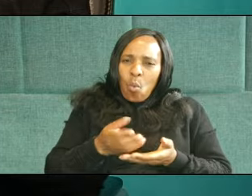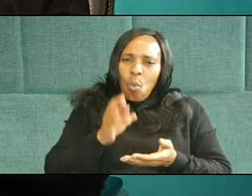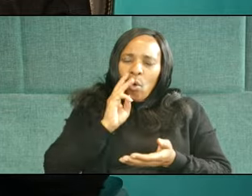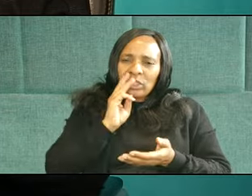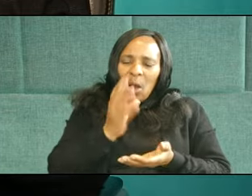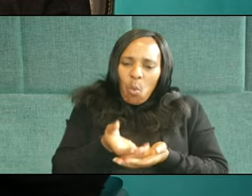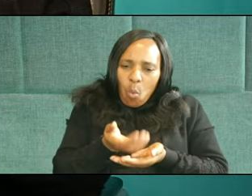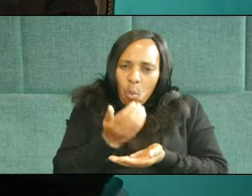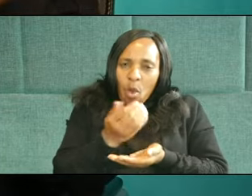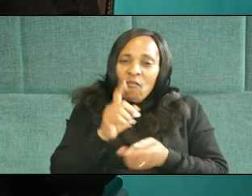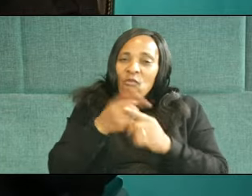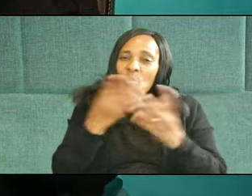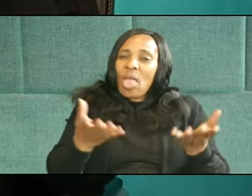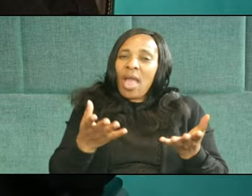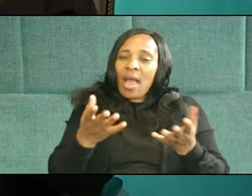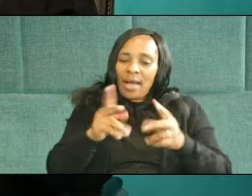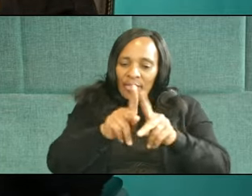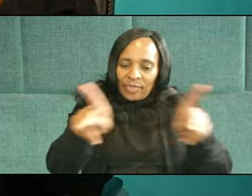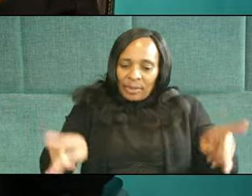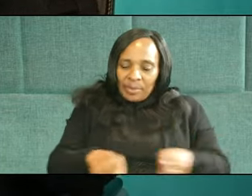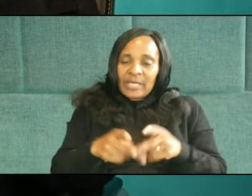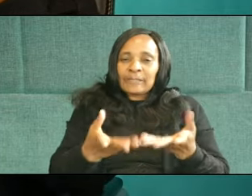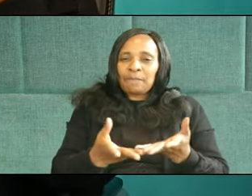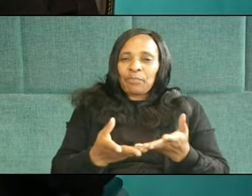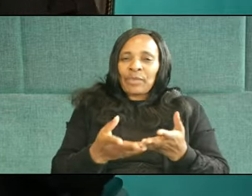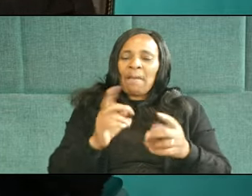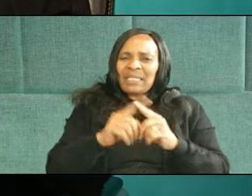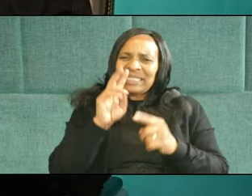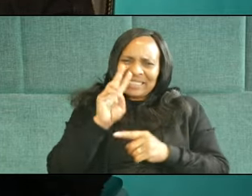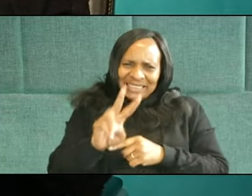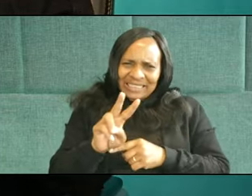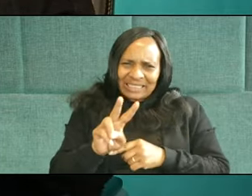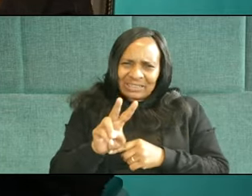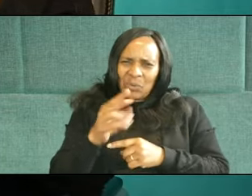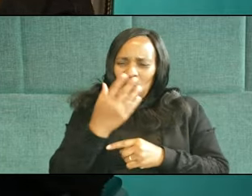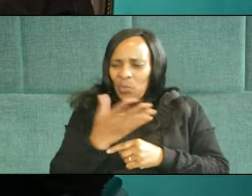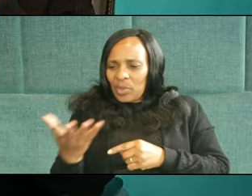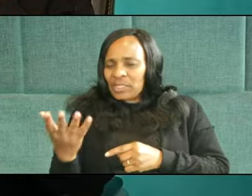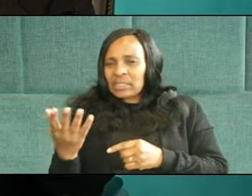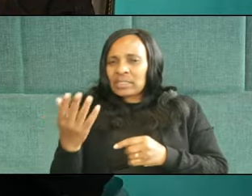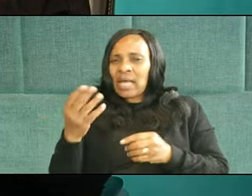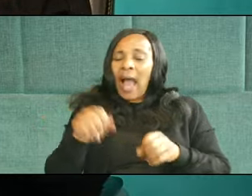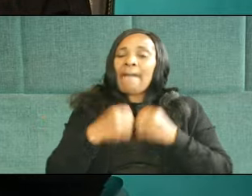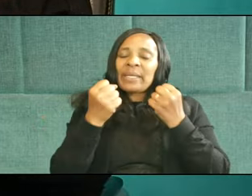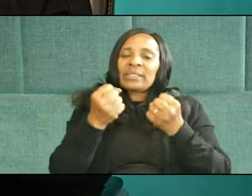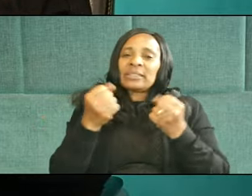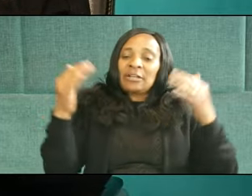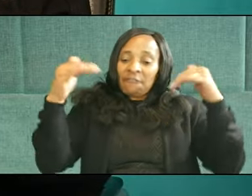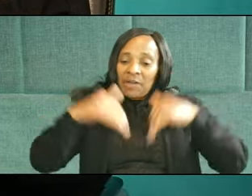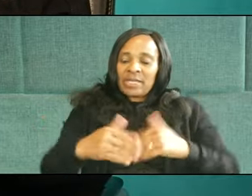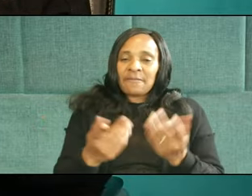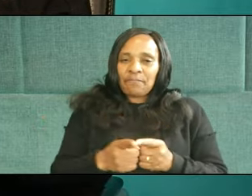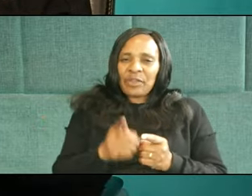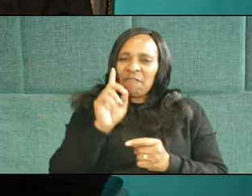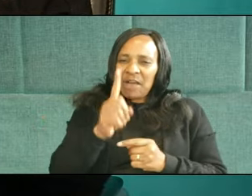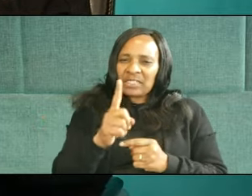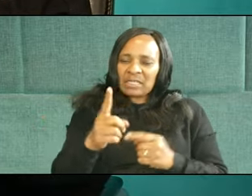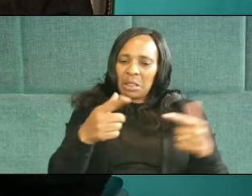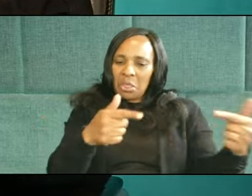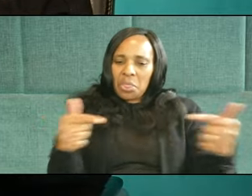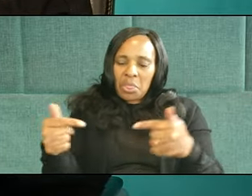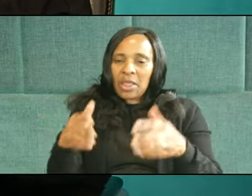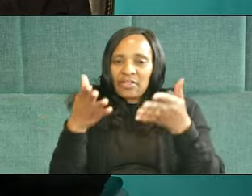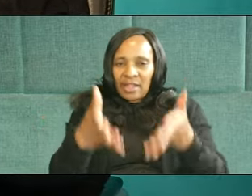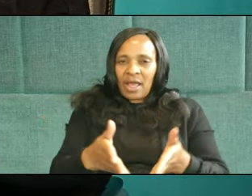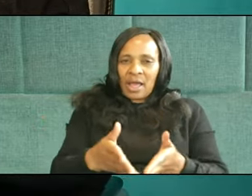place that took place. But then we see two very different things that happen at this valley. The very first time the battle happened there, the